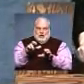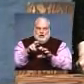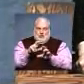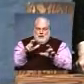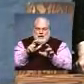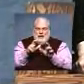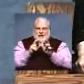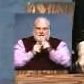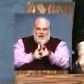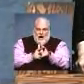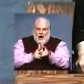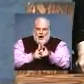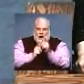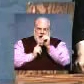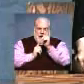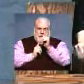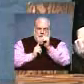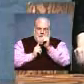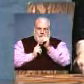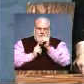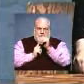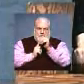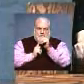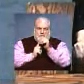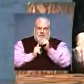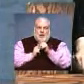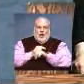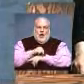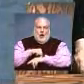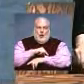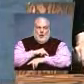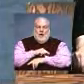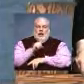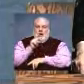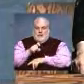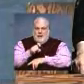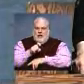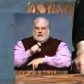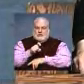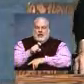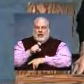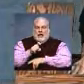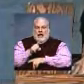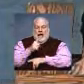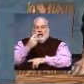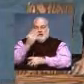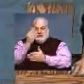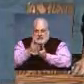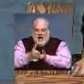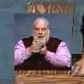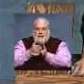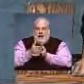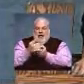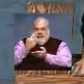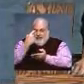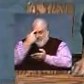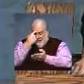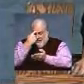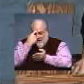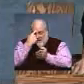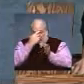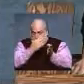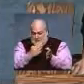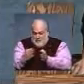fire, aim. We've got to stop and aim before